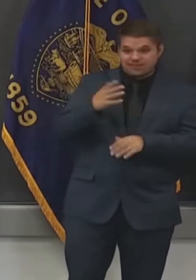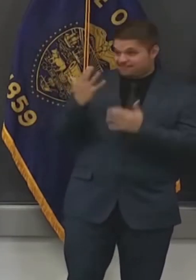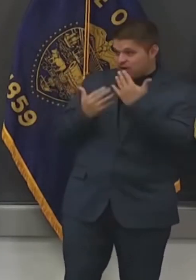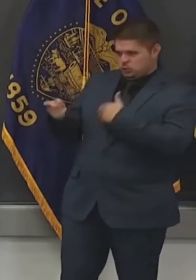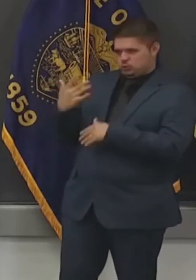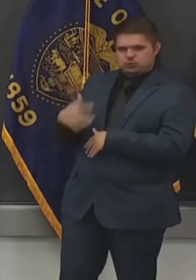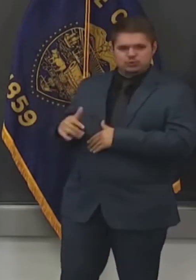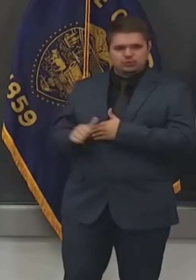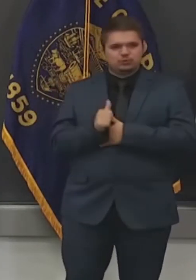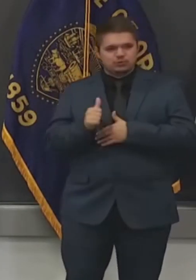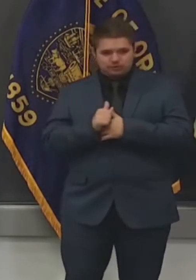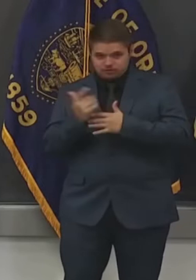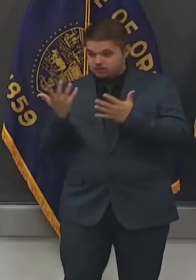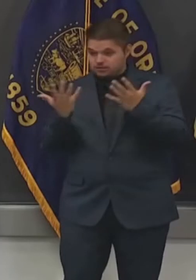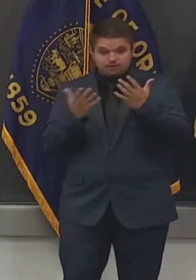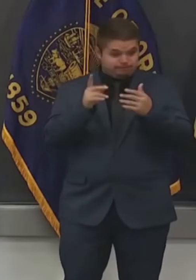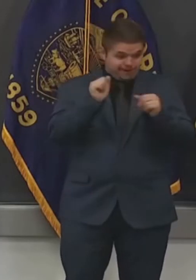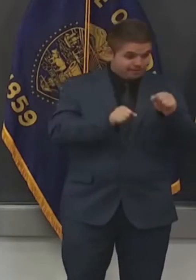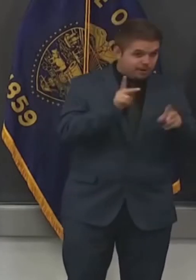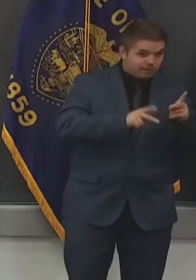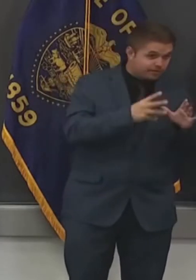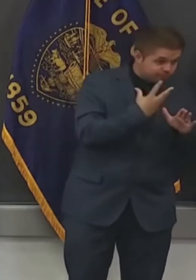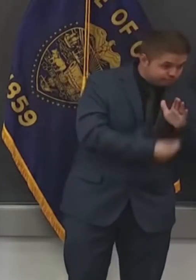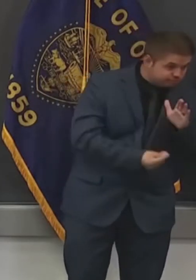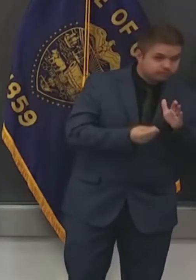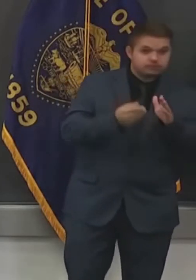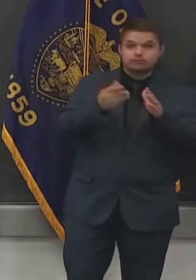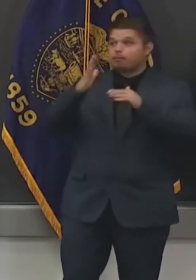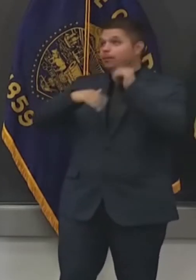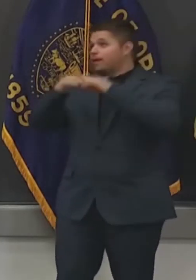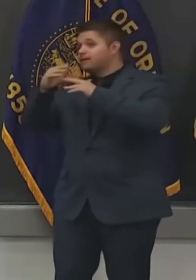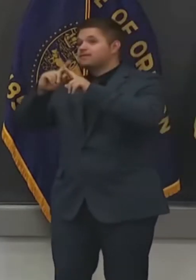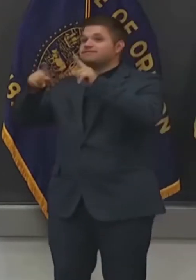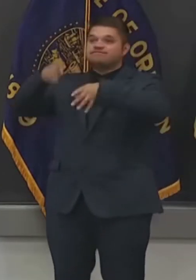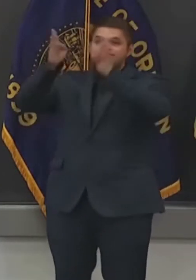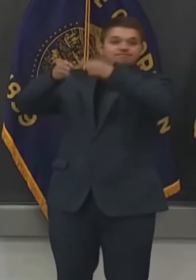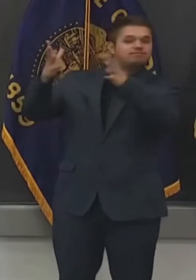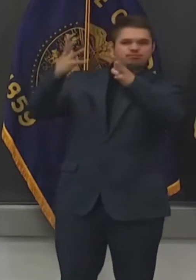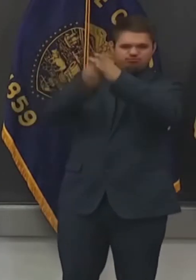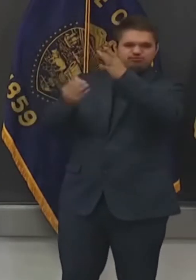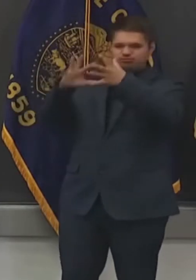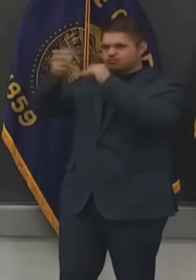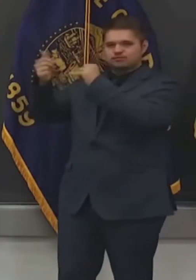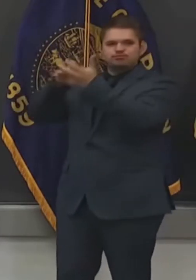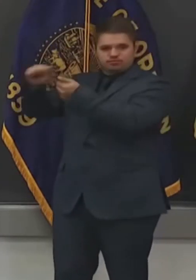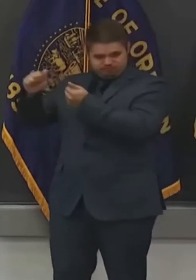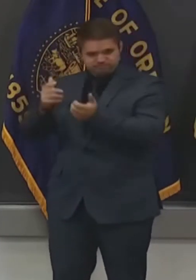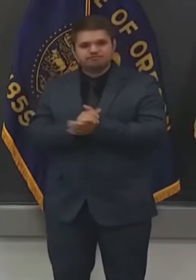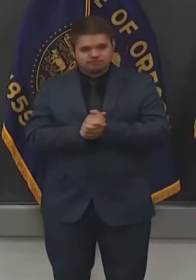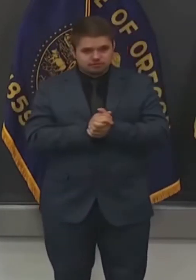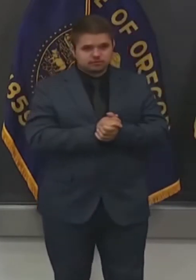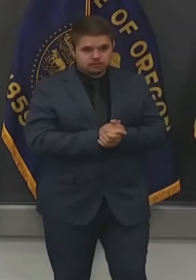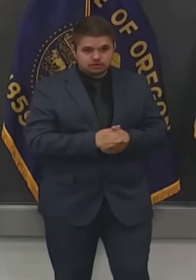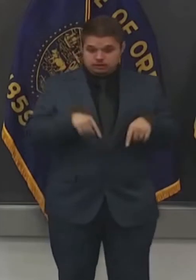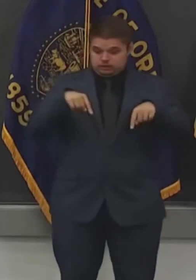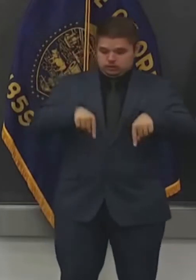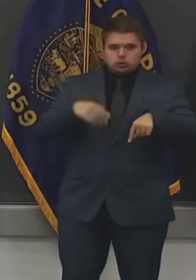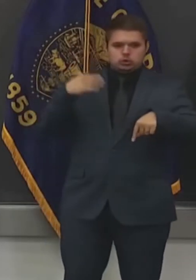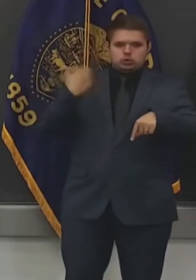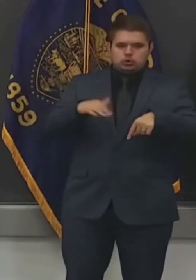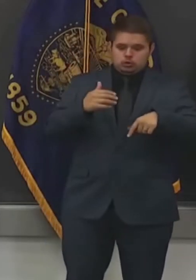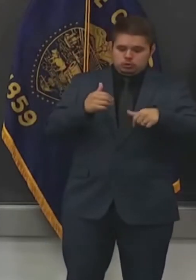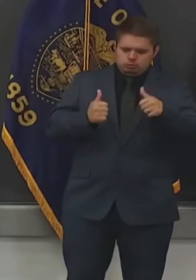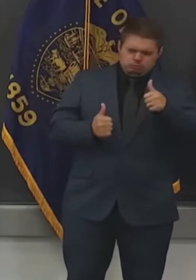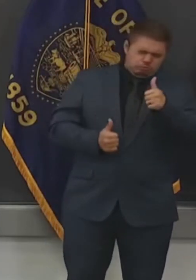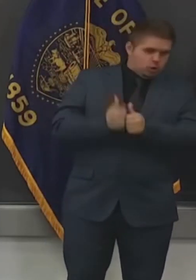and in terms of human lives. It, as I mentioned earlier, could be the greatest loss in human lives and property due